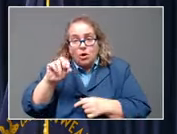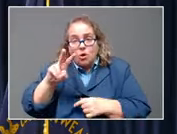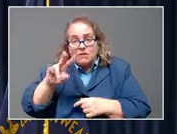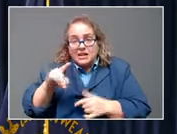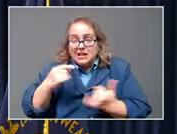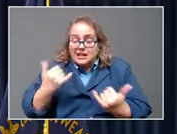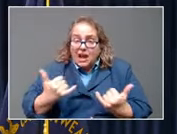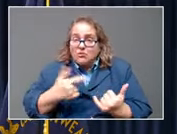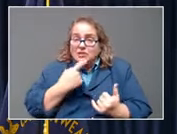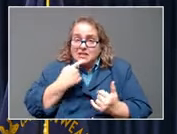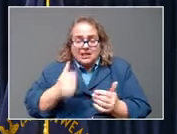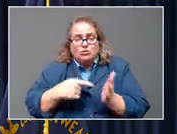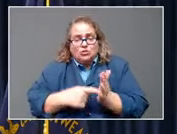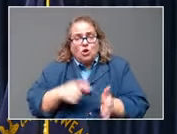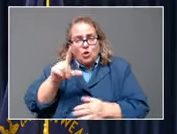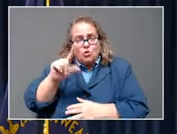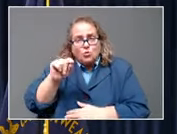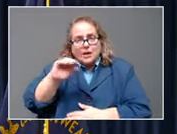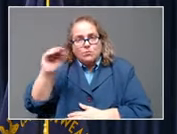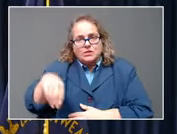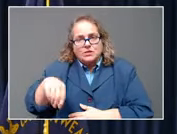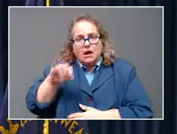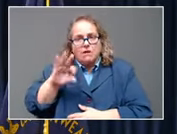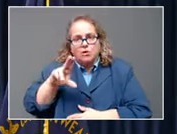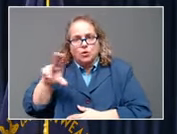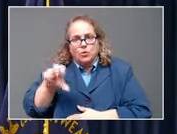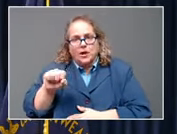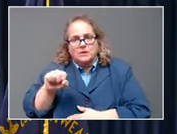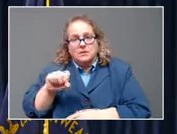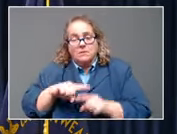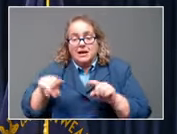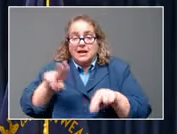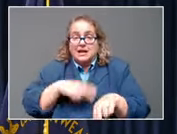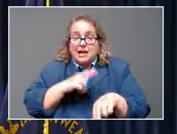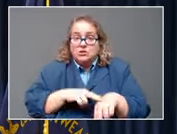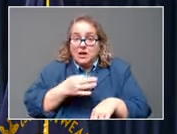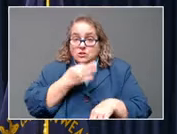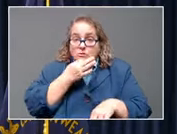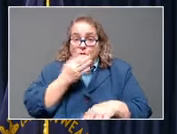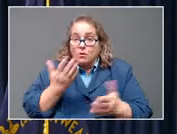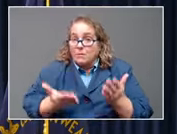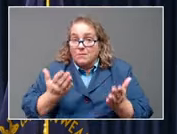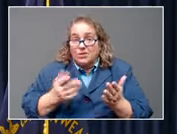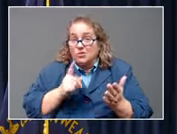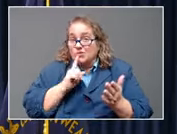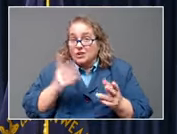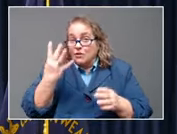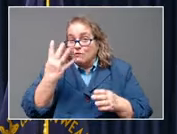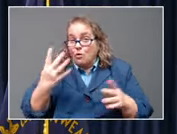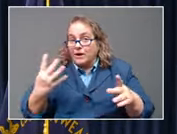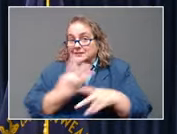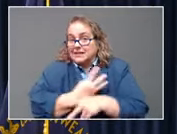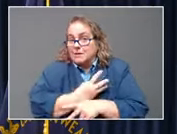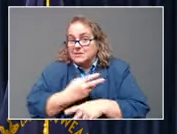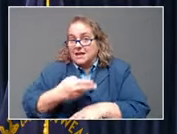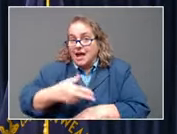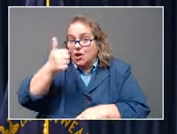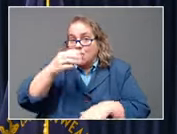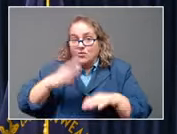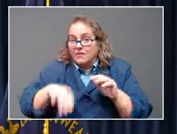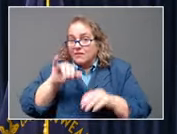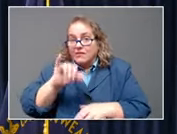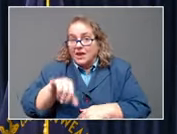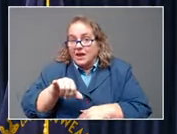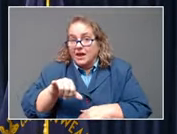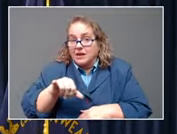show 20% of the U.S., but the national experts say it might be 4 times higher than that. What it said is we may all